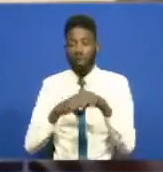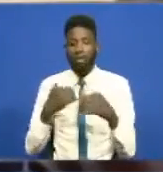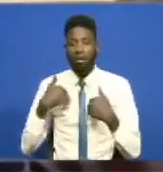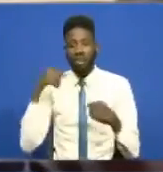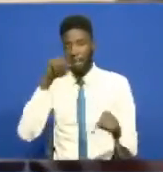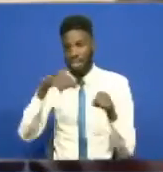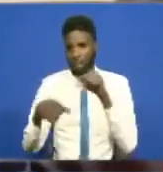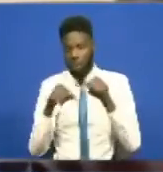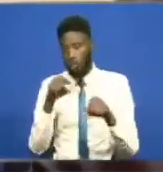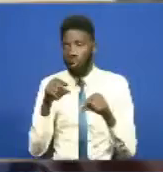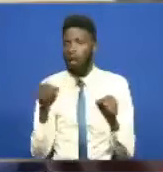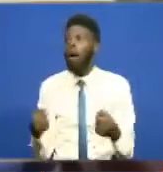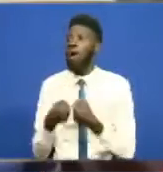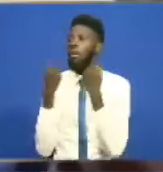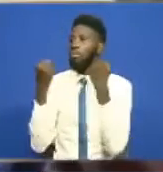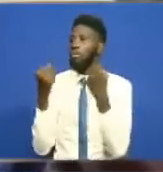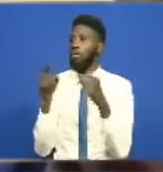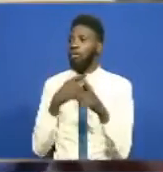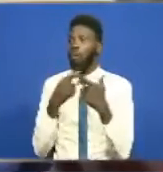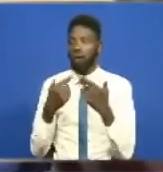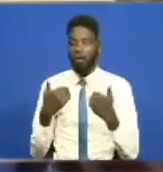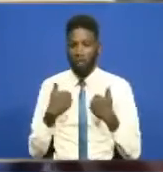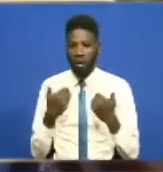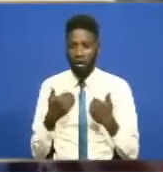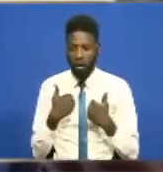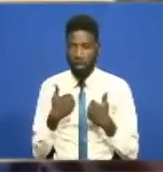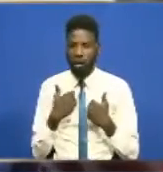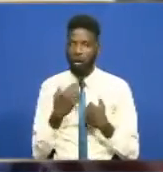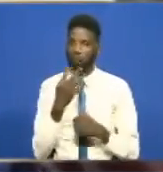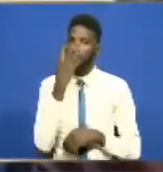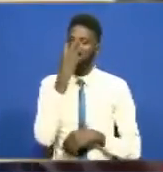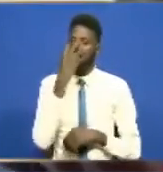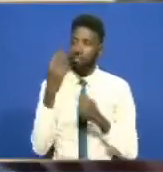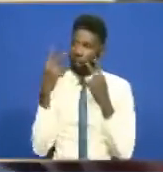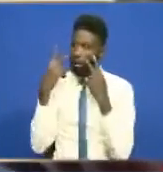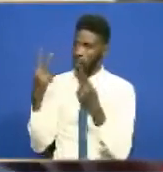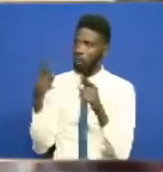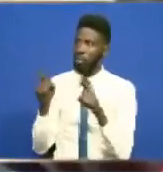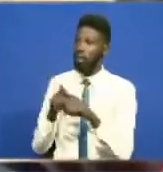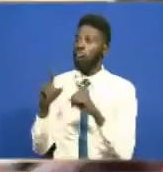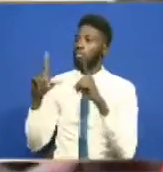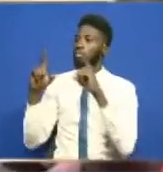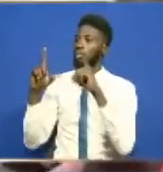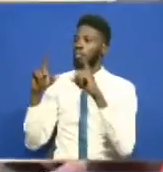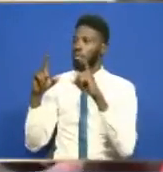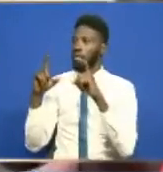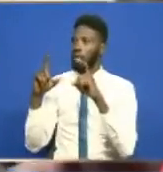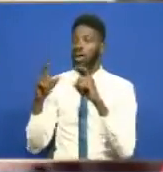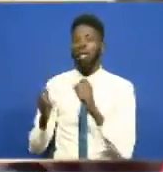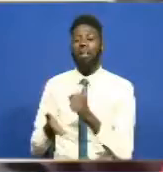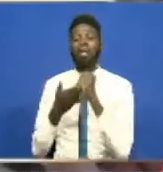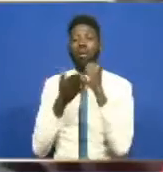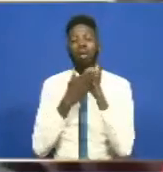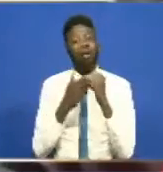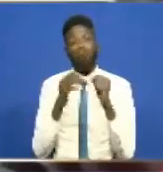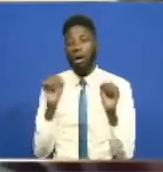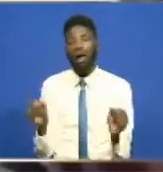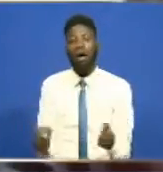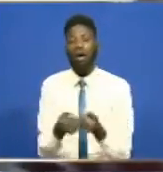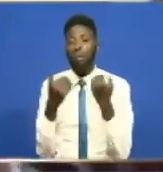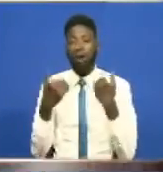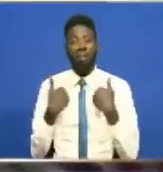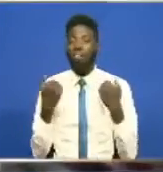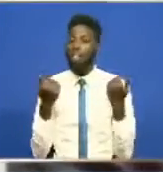provide a hazmat container, as you can see the pictures that are here, to assist us in case of any